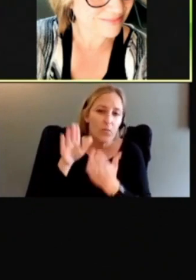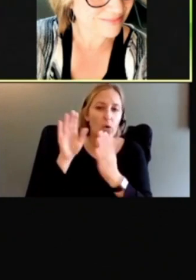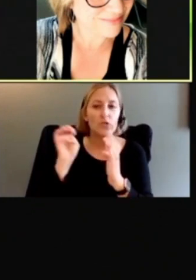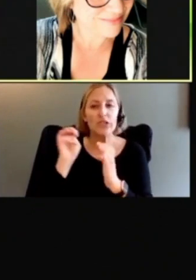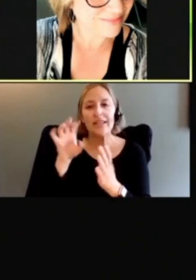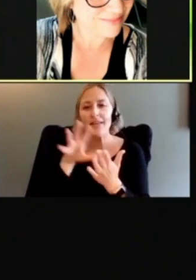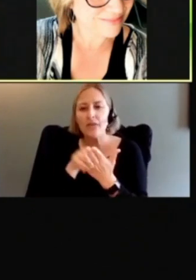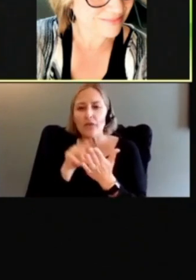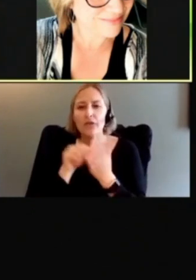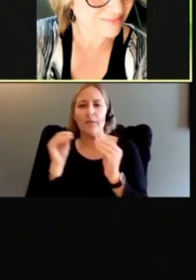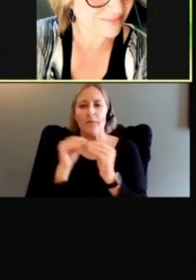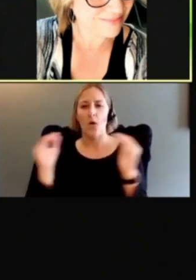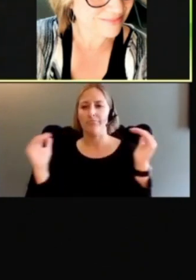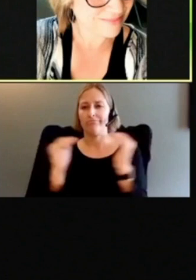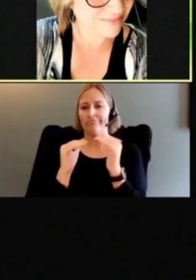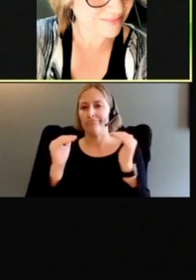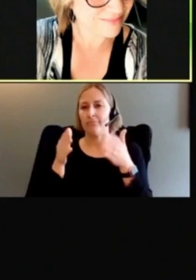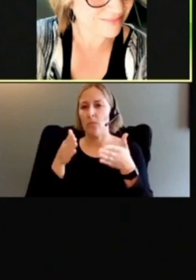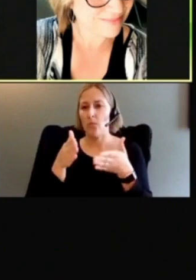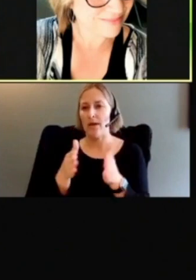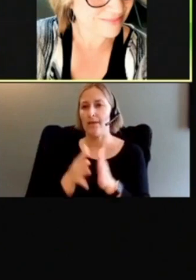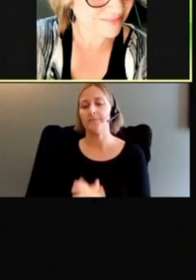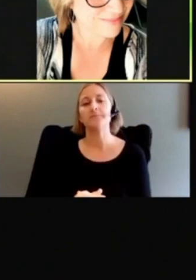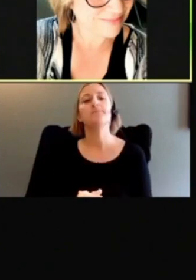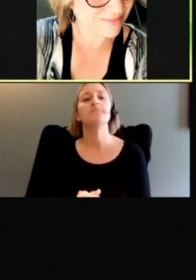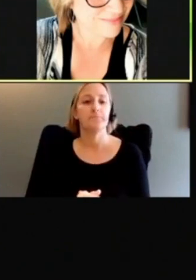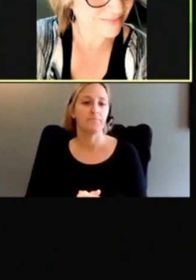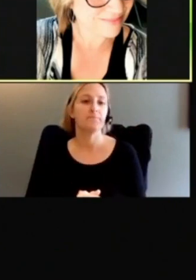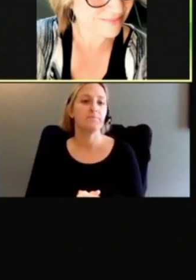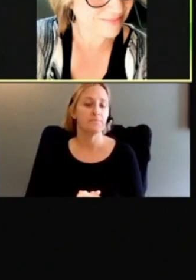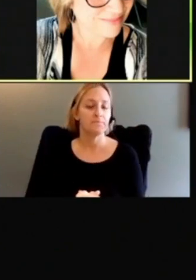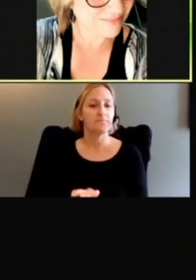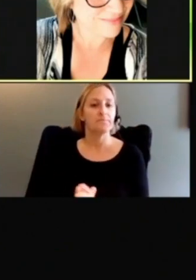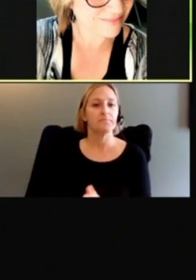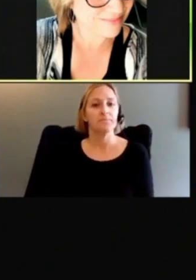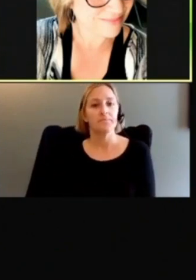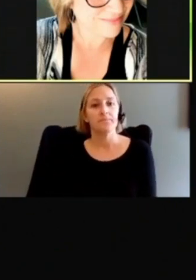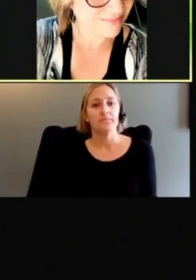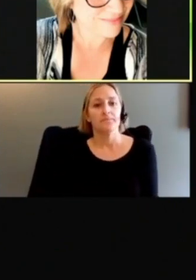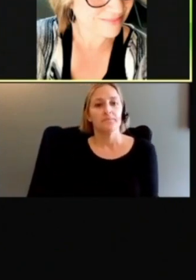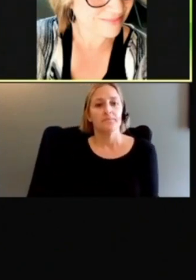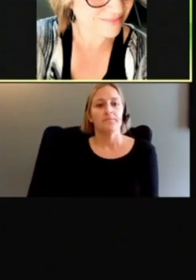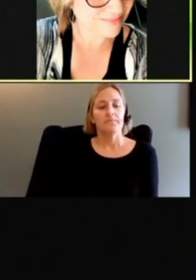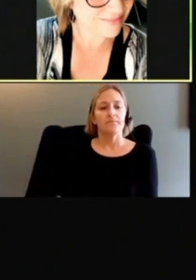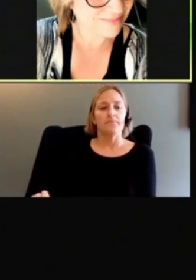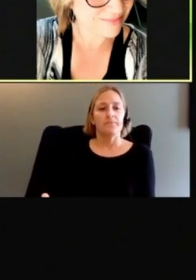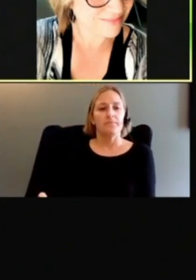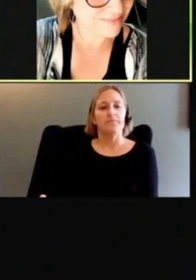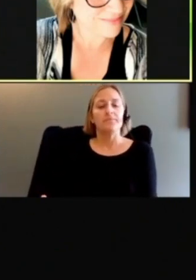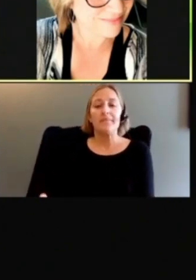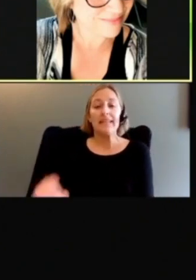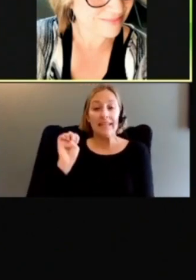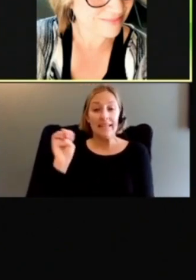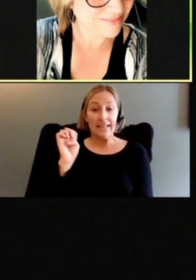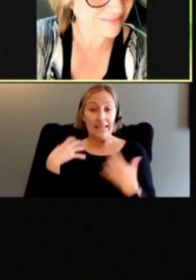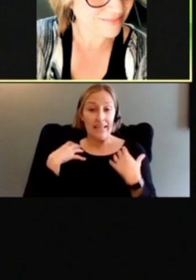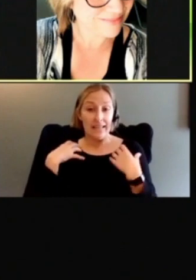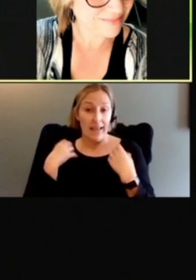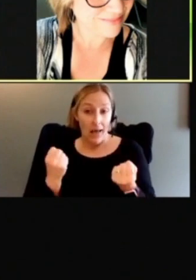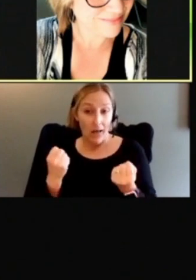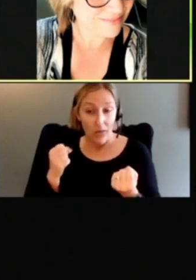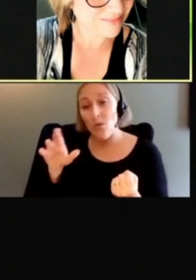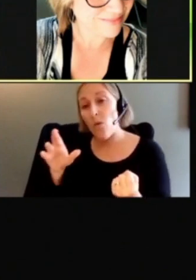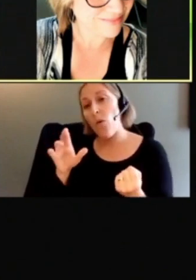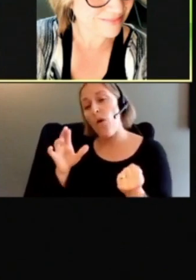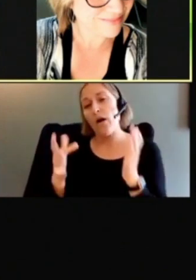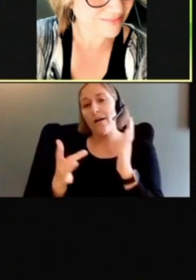So we use e-health or mobile health in many ways,